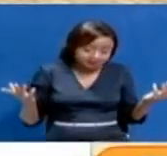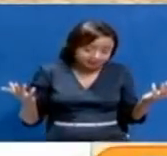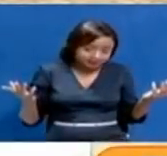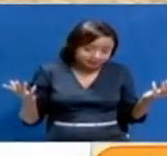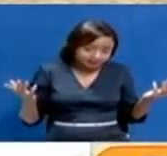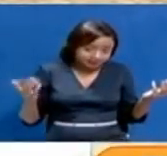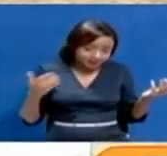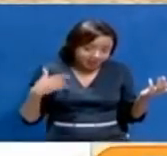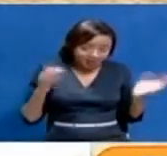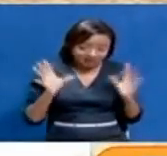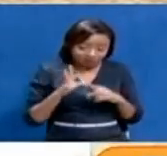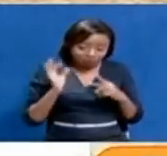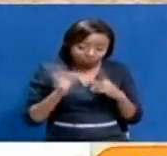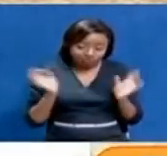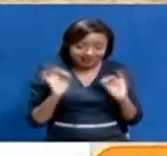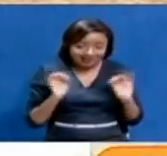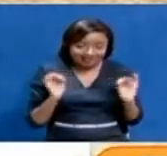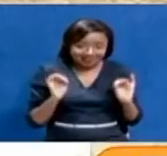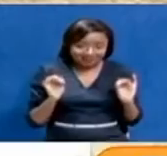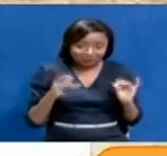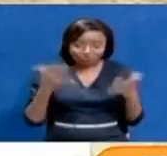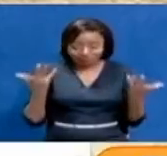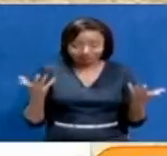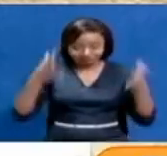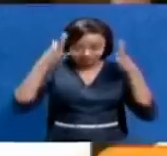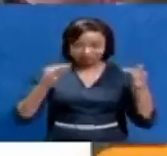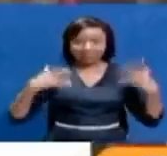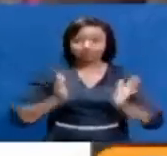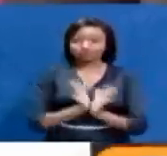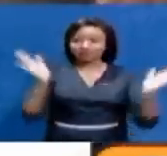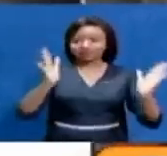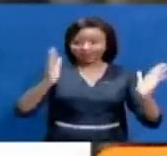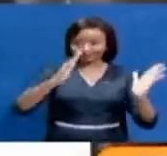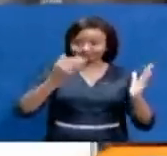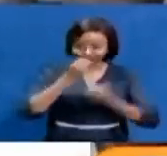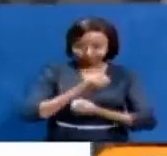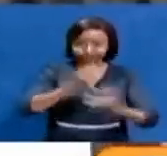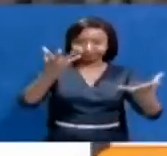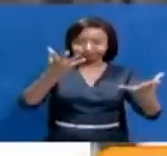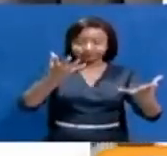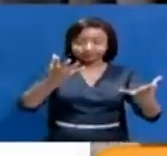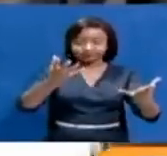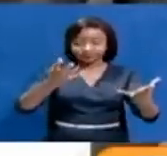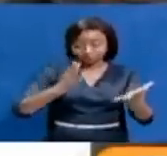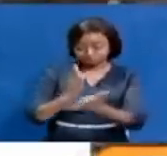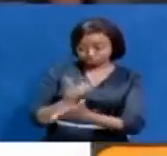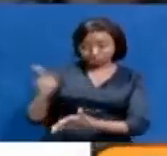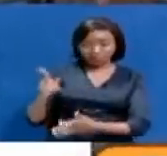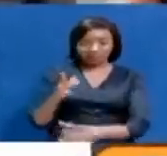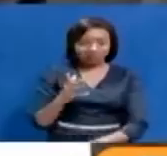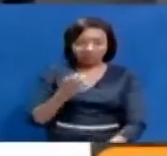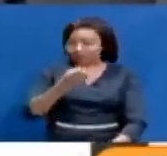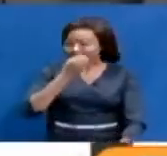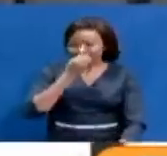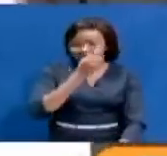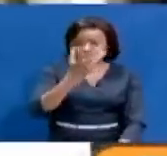to raise the matter through this public statement. At least his loud cry caught the attention